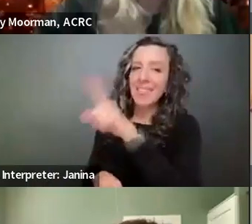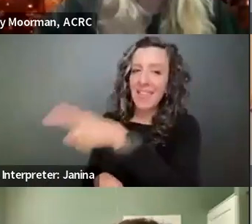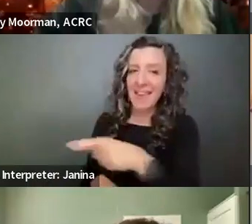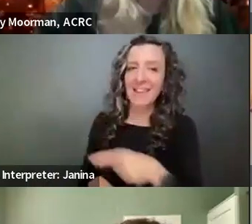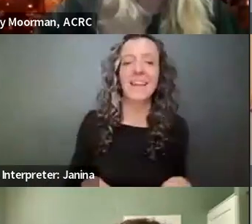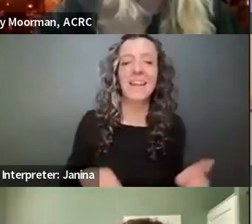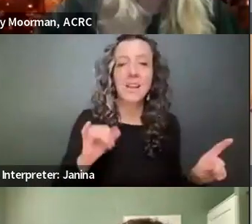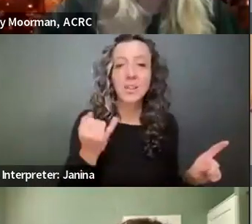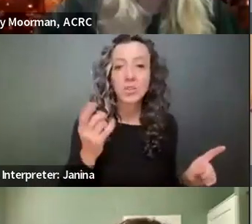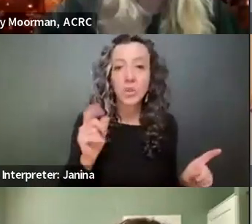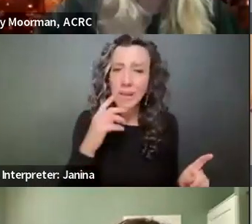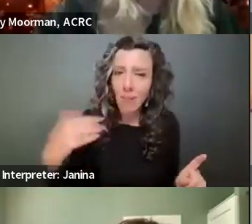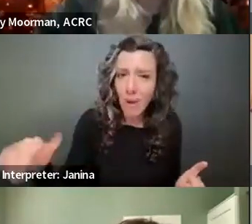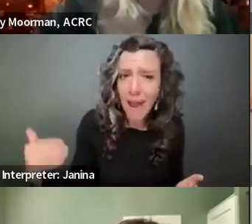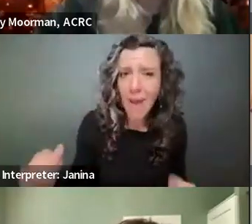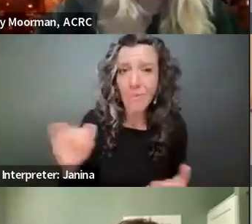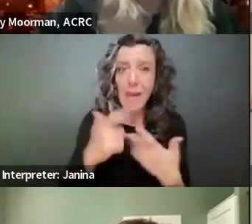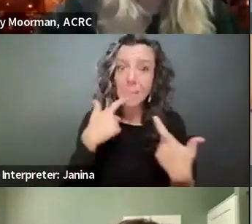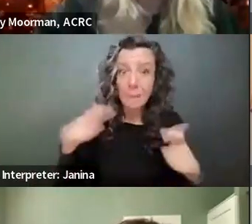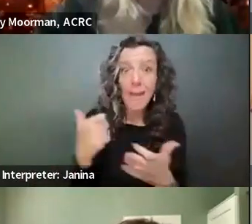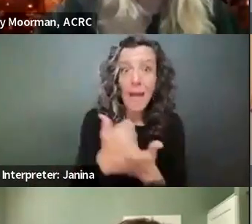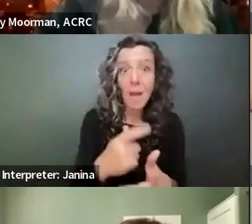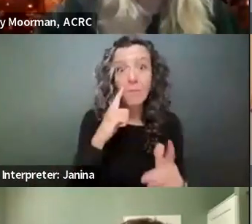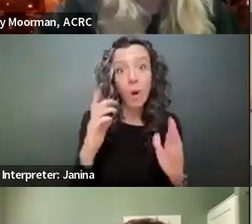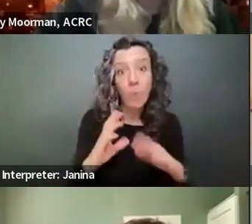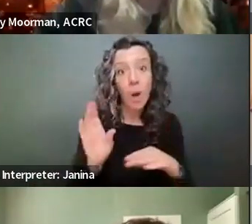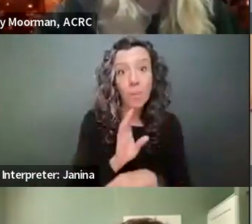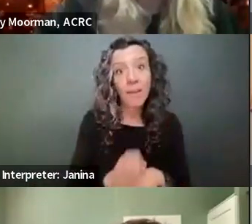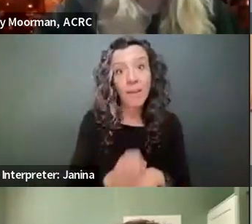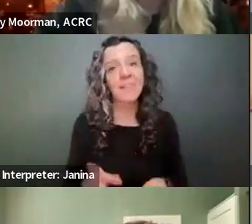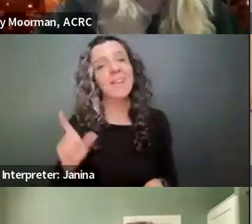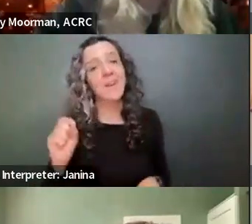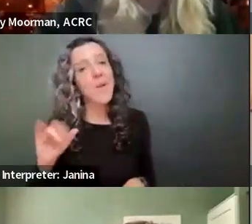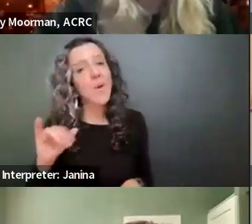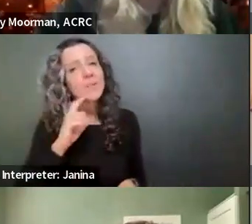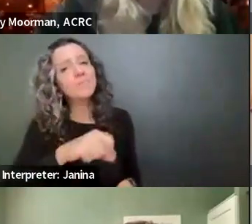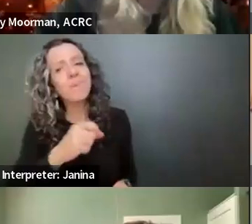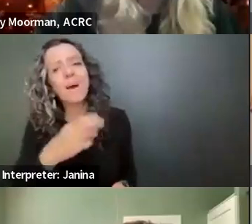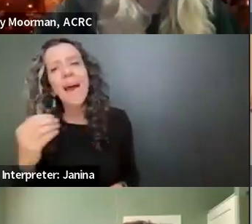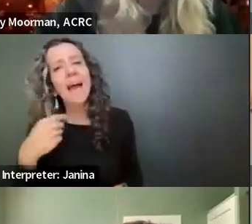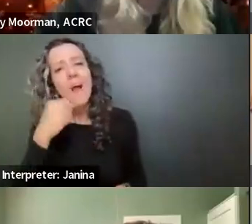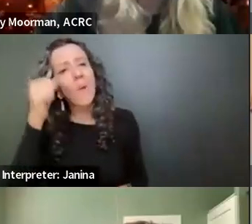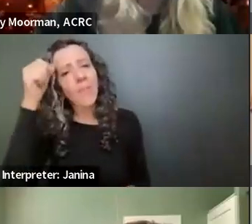a big help to a small business. Yeah. Yeah, and I Excellent. think there's no minimum,